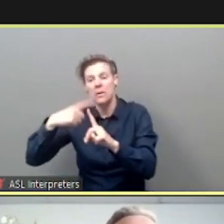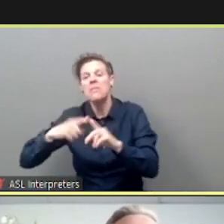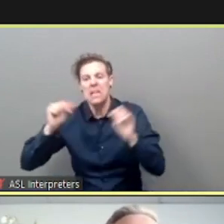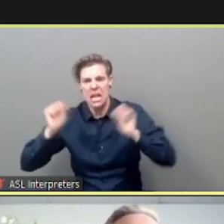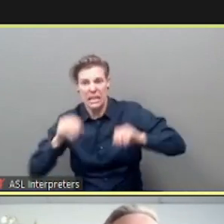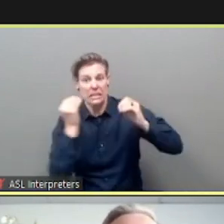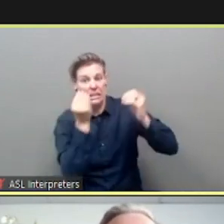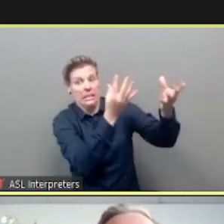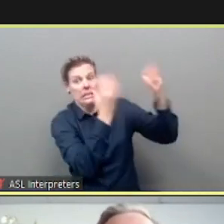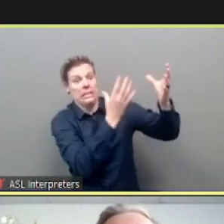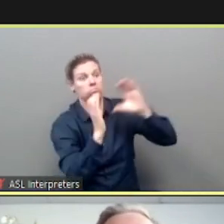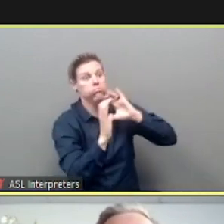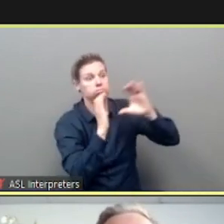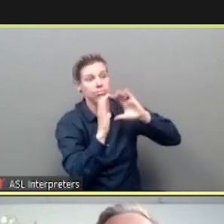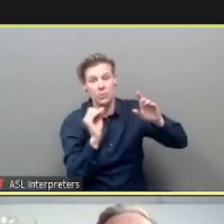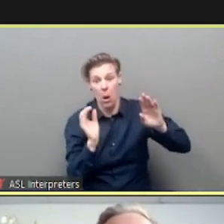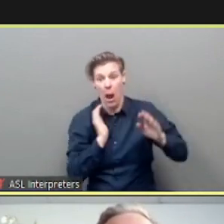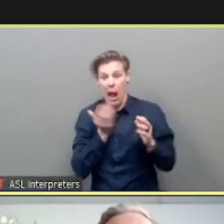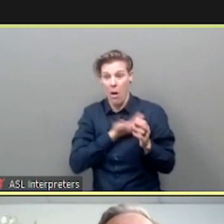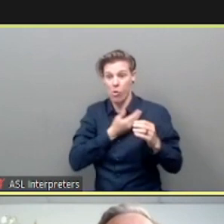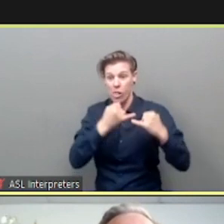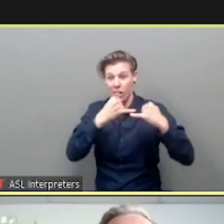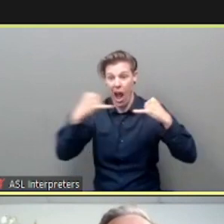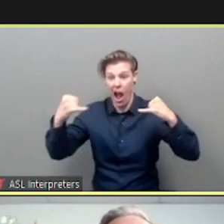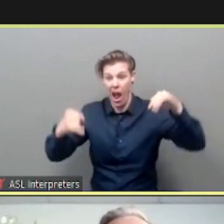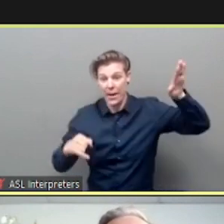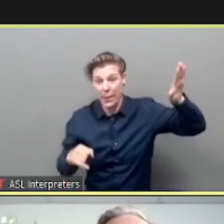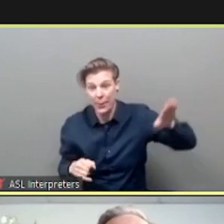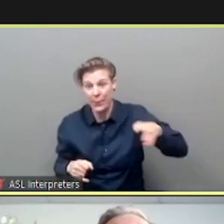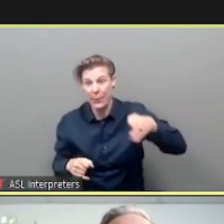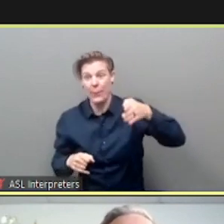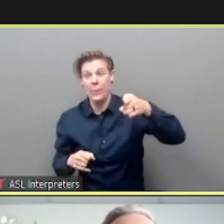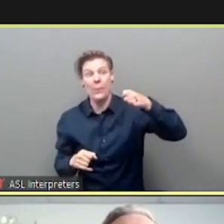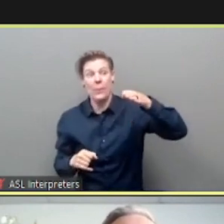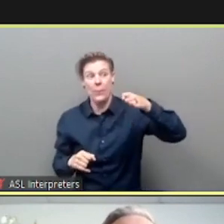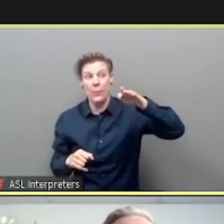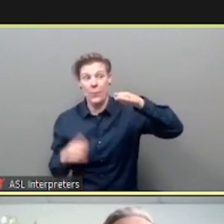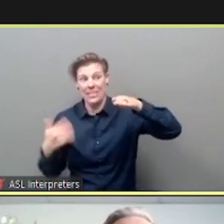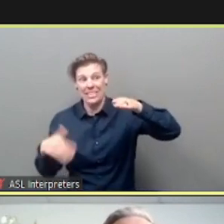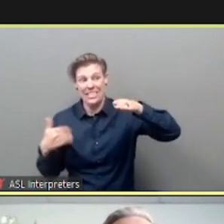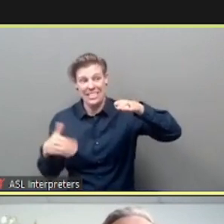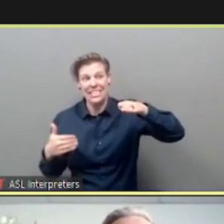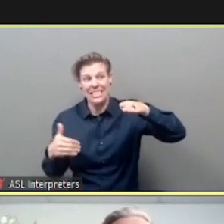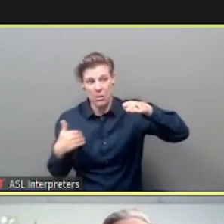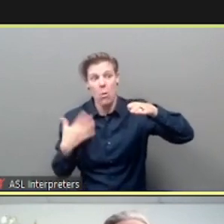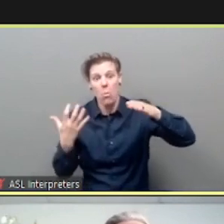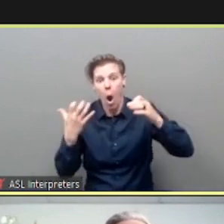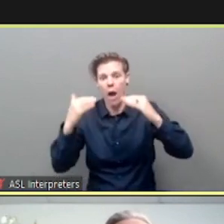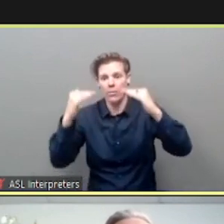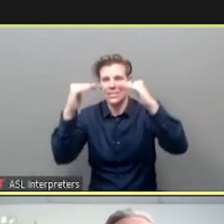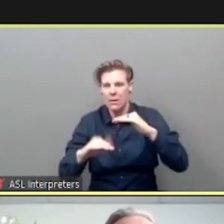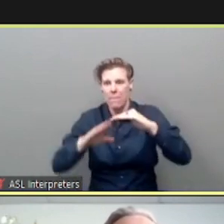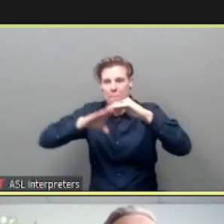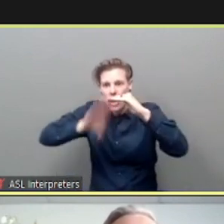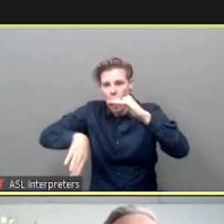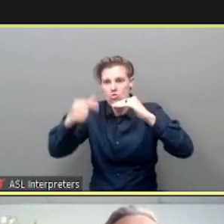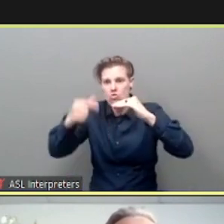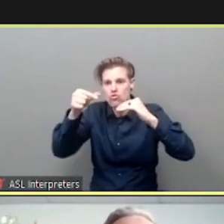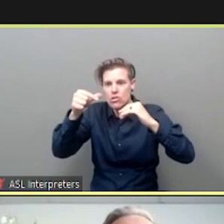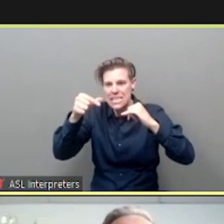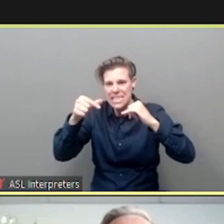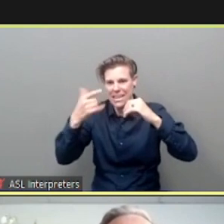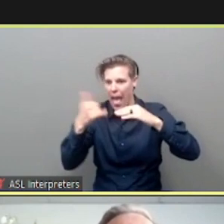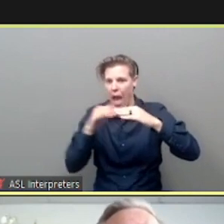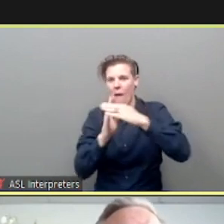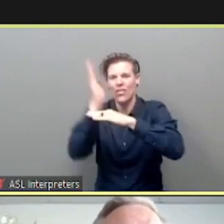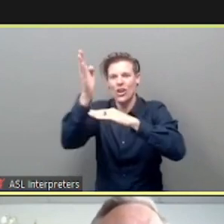test positivity rate almost up to 10%, and that's something that we absolutely need to see come back down very soon. When